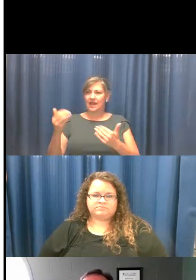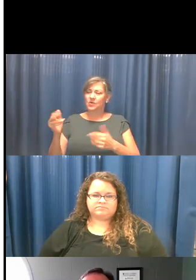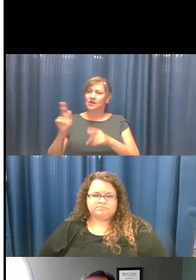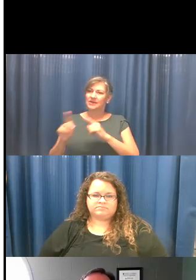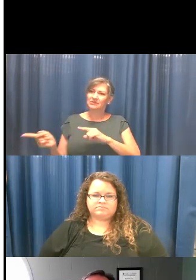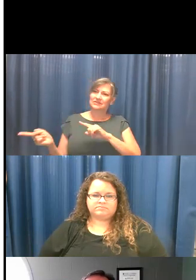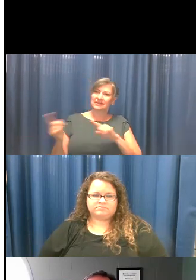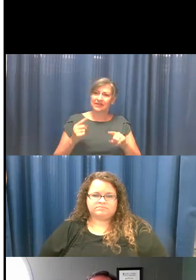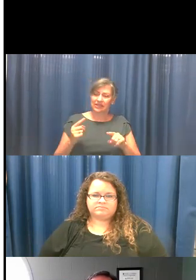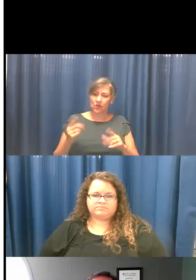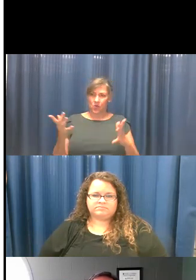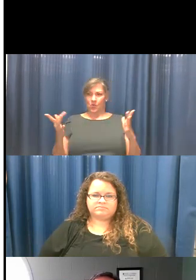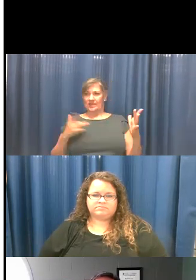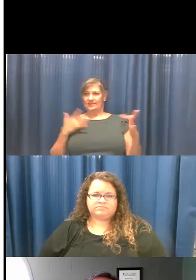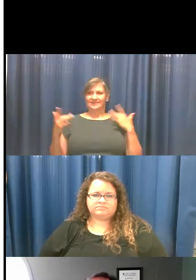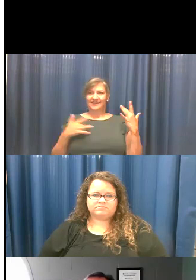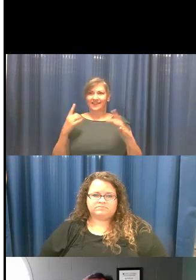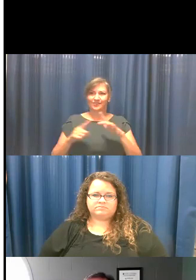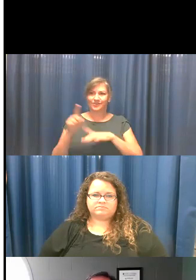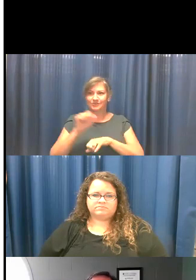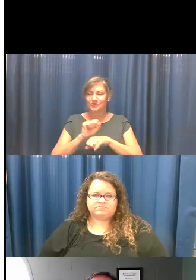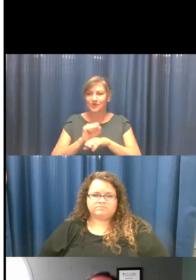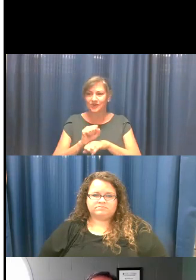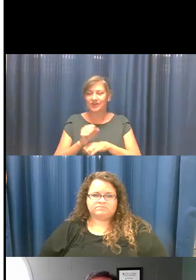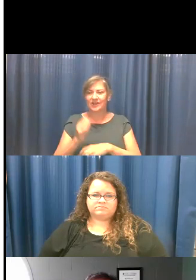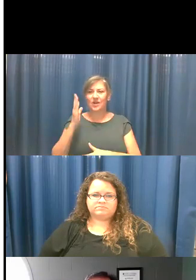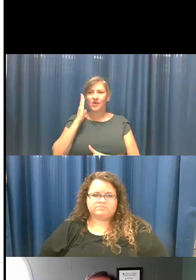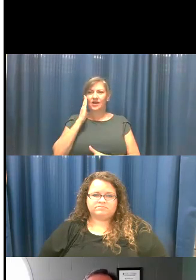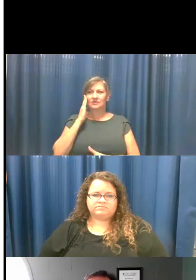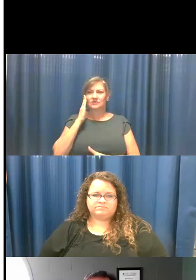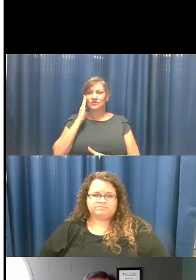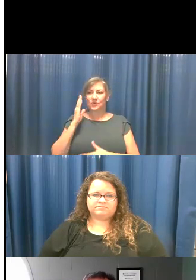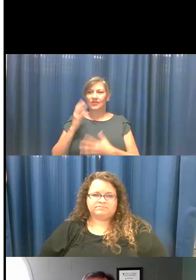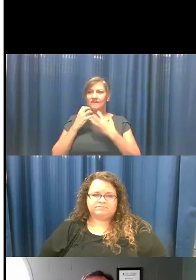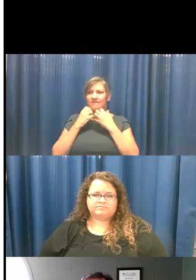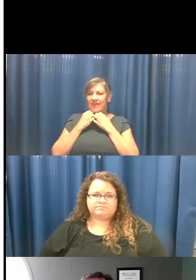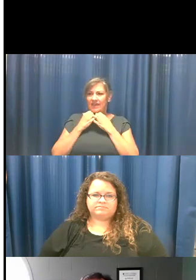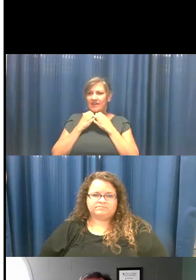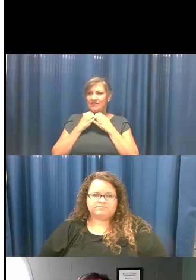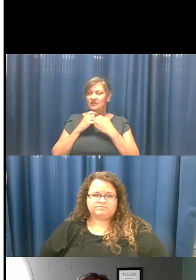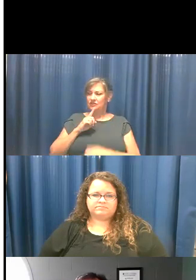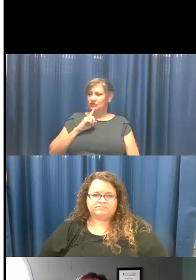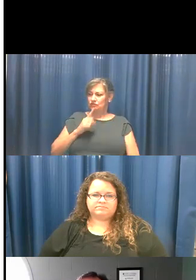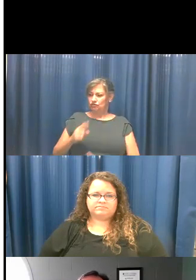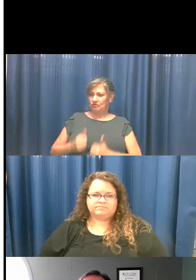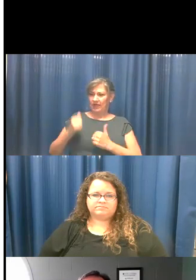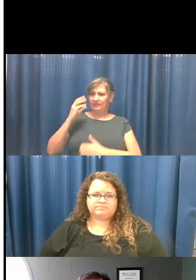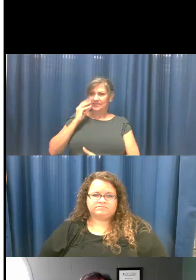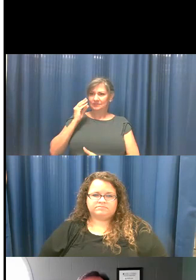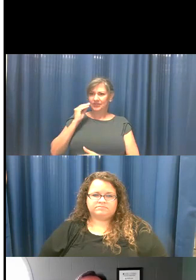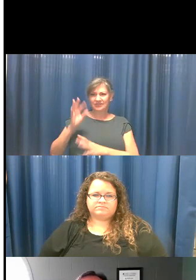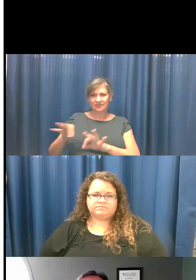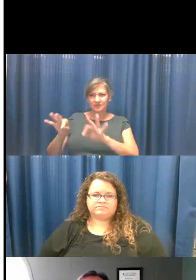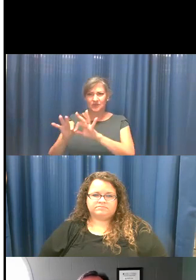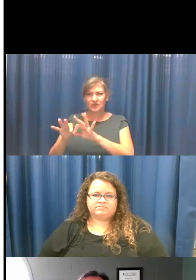be excited about coming to work here. And I want them to know that they're valued, their authentic, true life experience, and